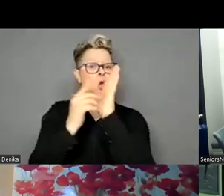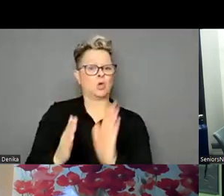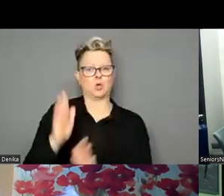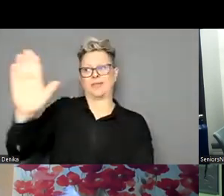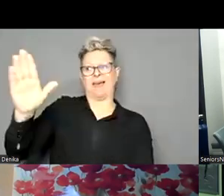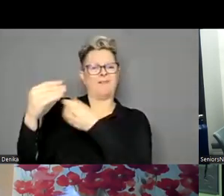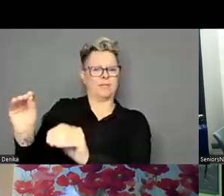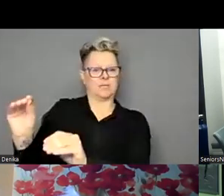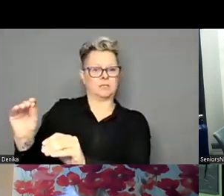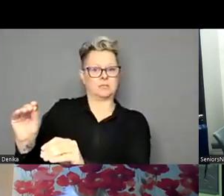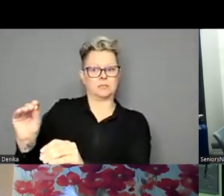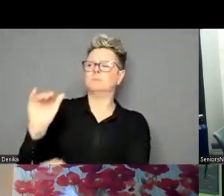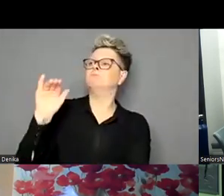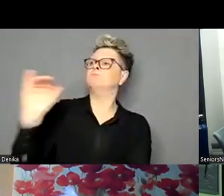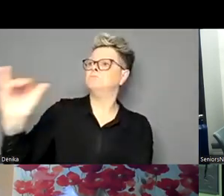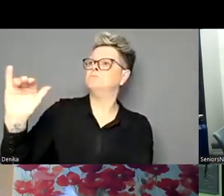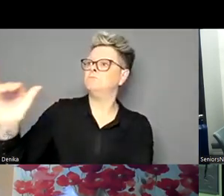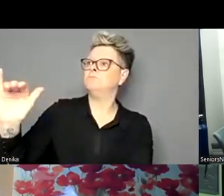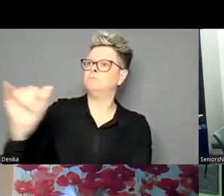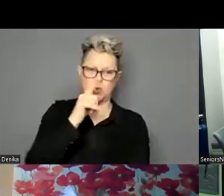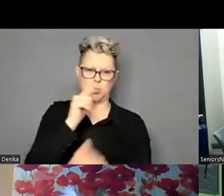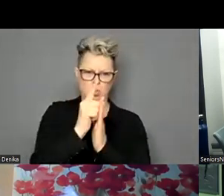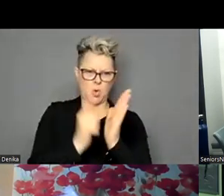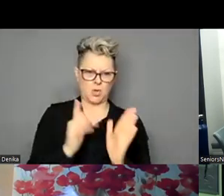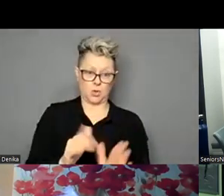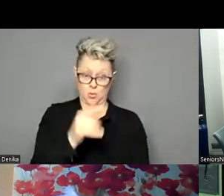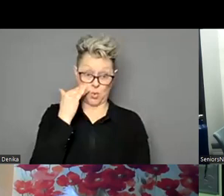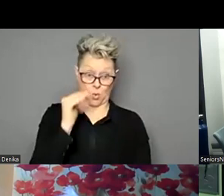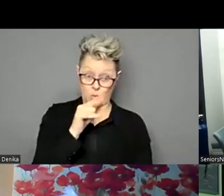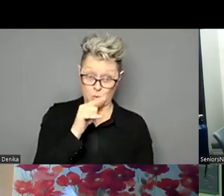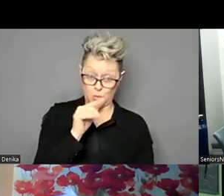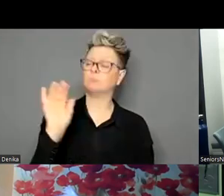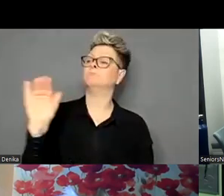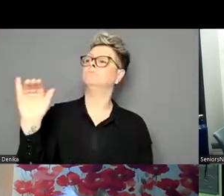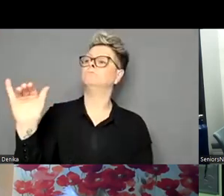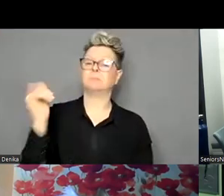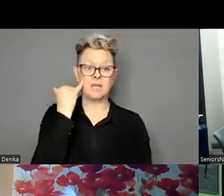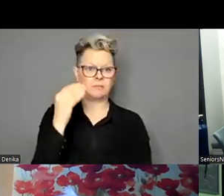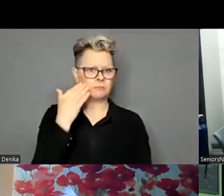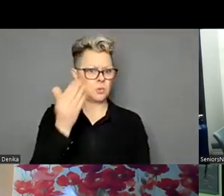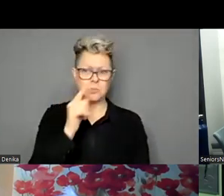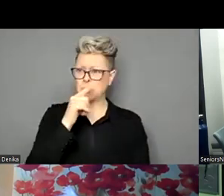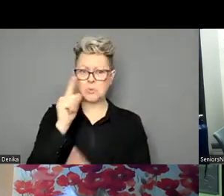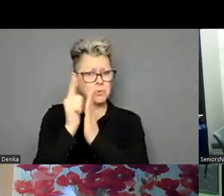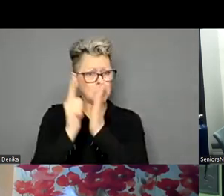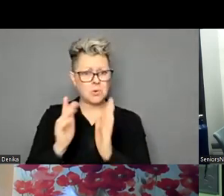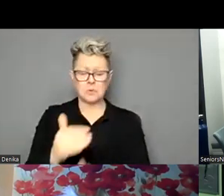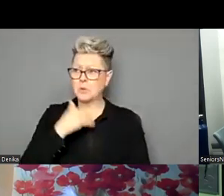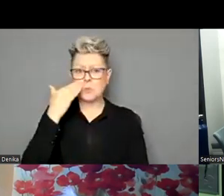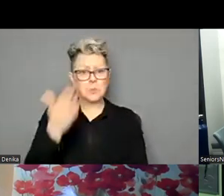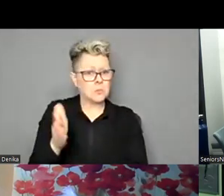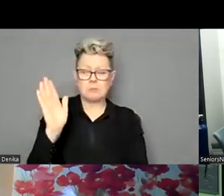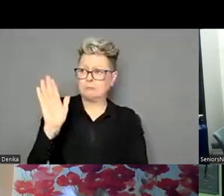drafted it. So if you know who their lawyer is, you might want to inquire there. If you don't know who their lawyer is,